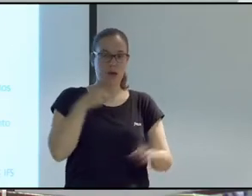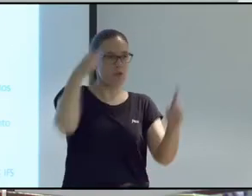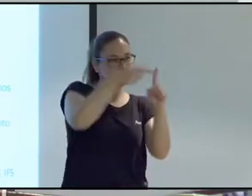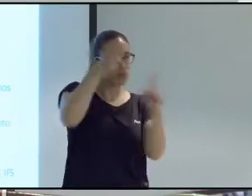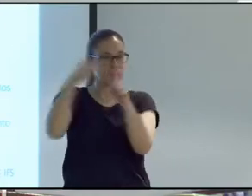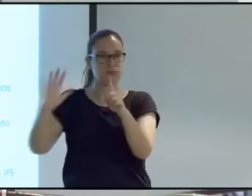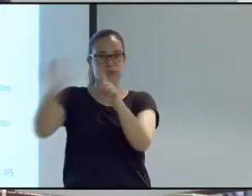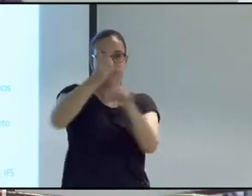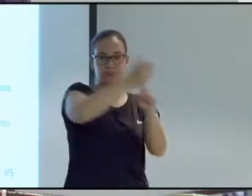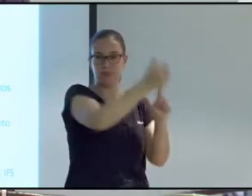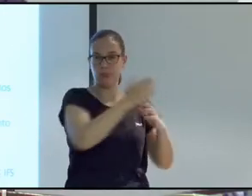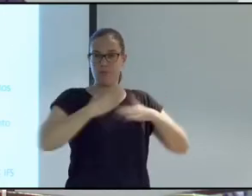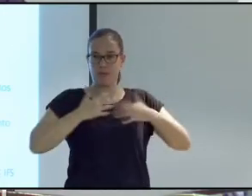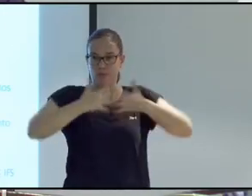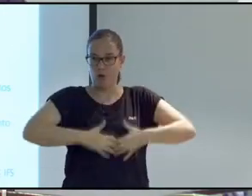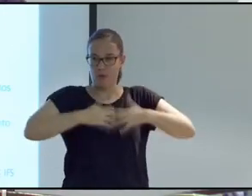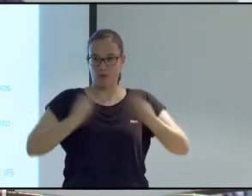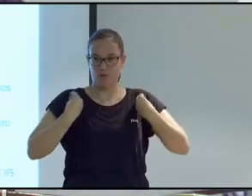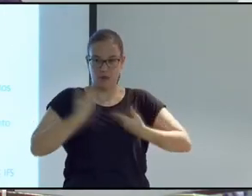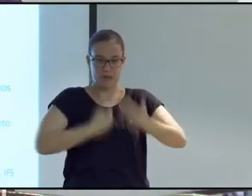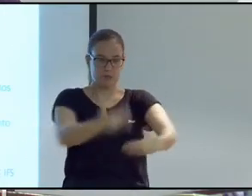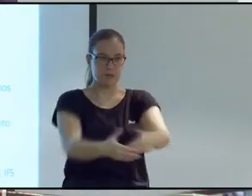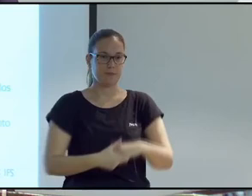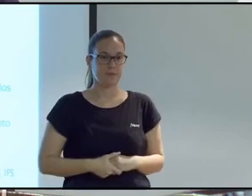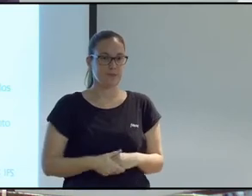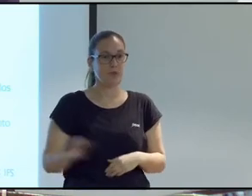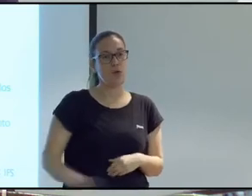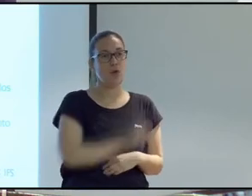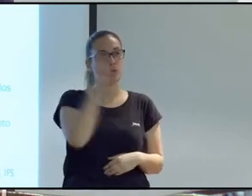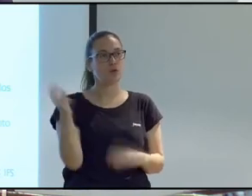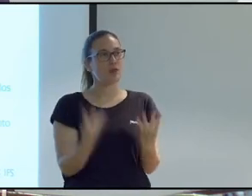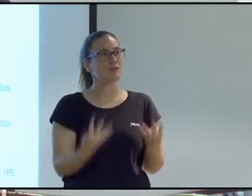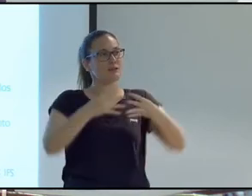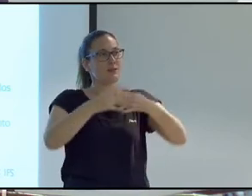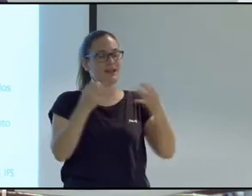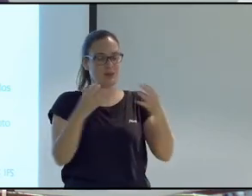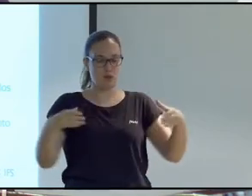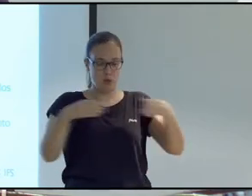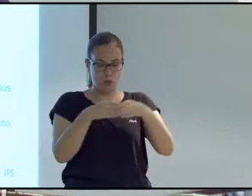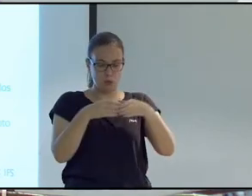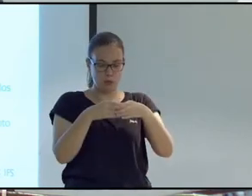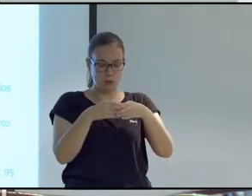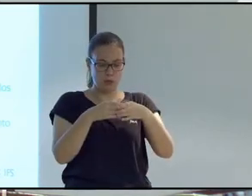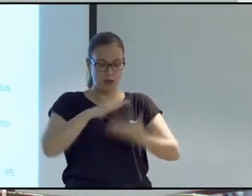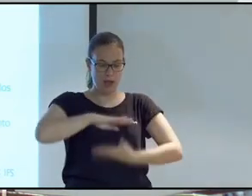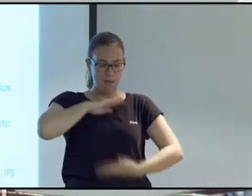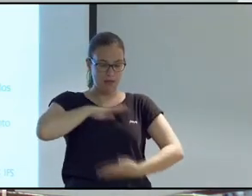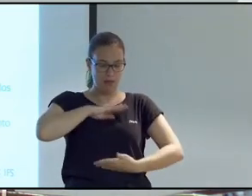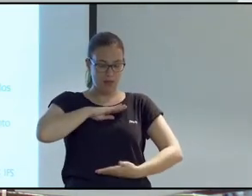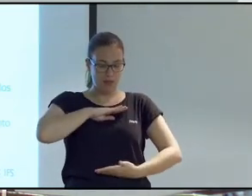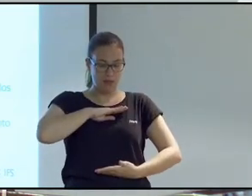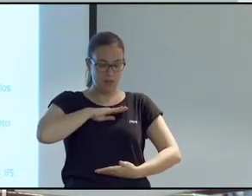to actually function as they want to function. There's something else that's important in Amartya Sen, and that's the series